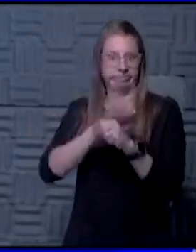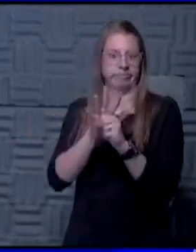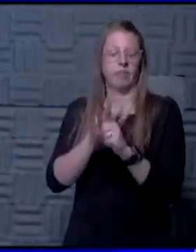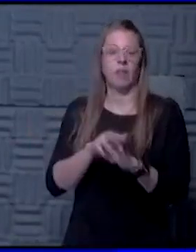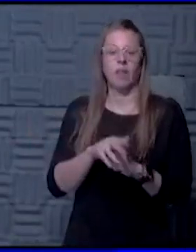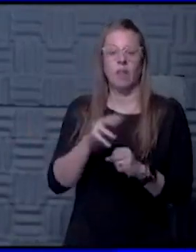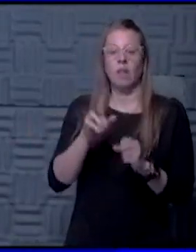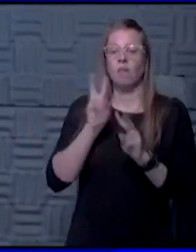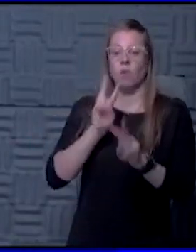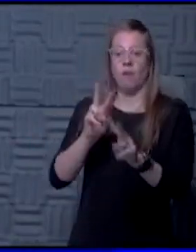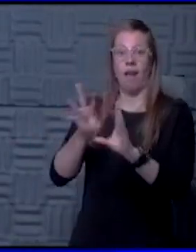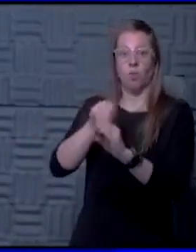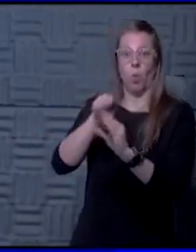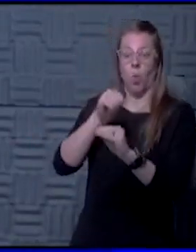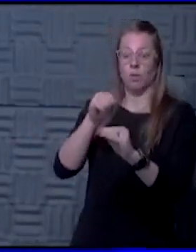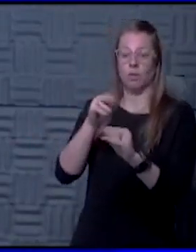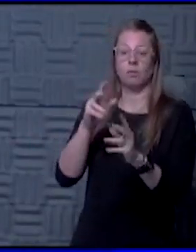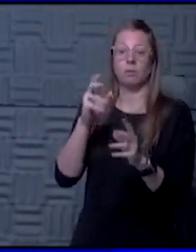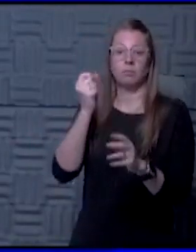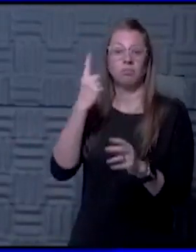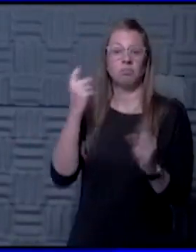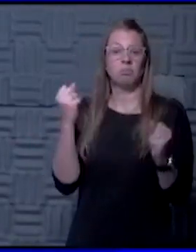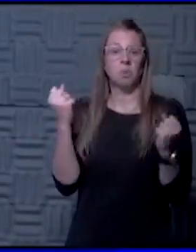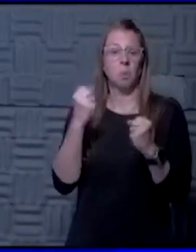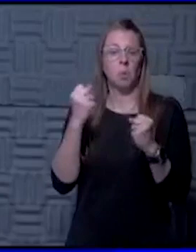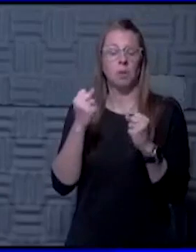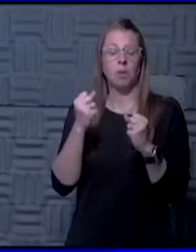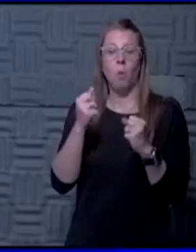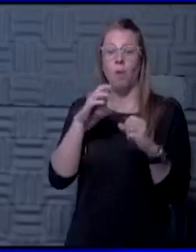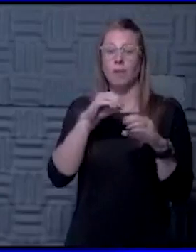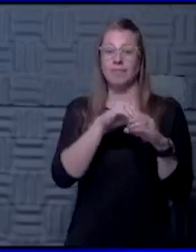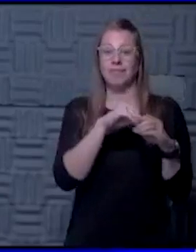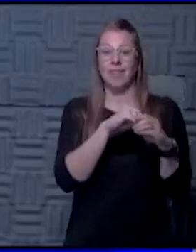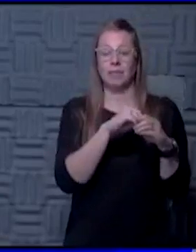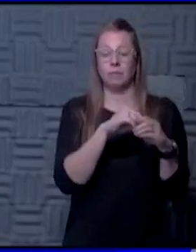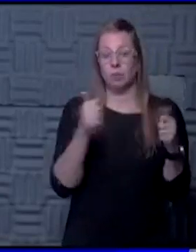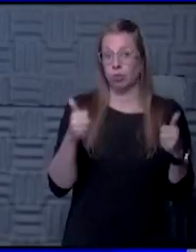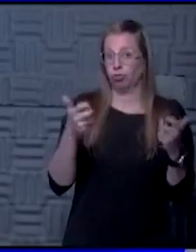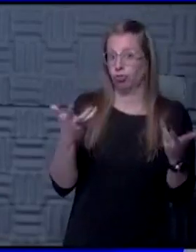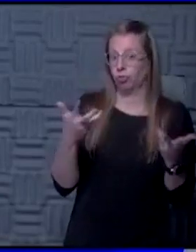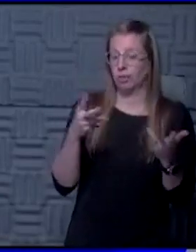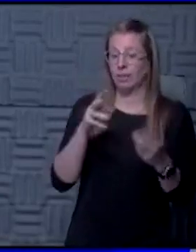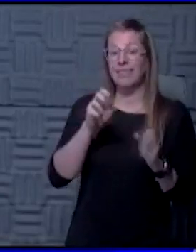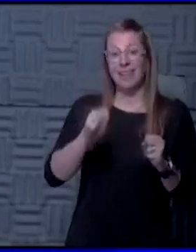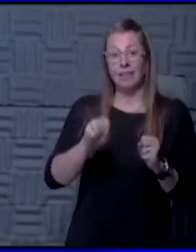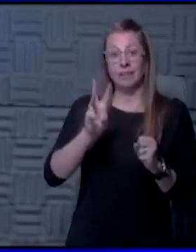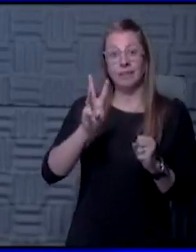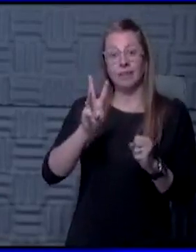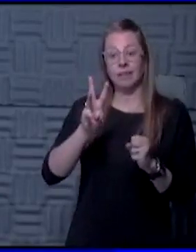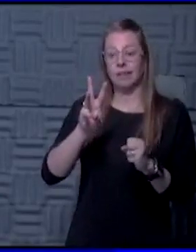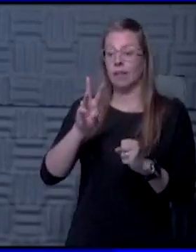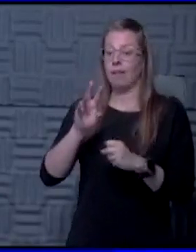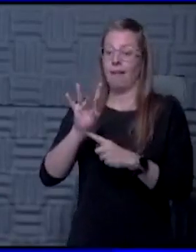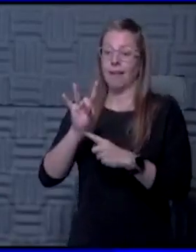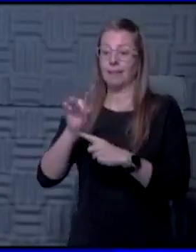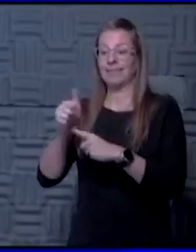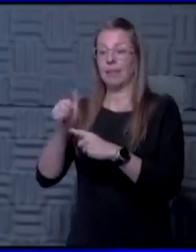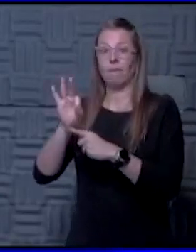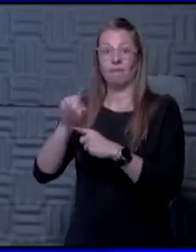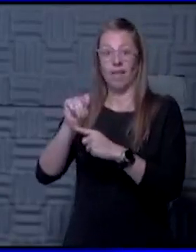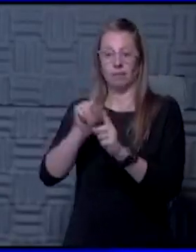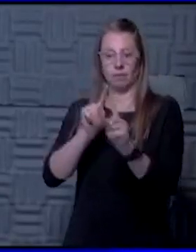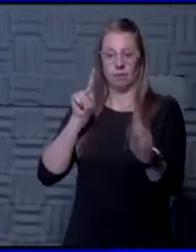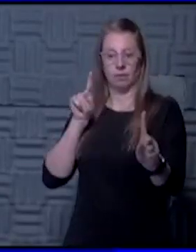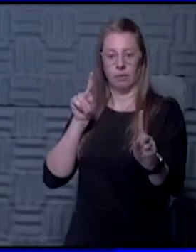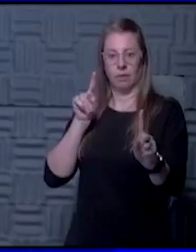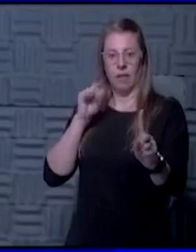lot of it be outdoors? Obviously, it's getting colder now. Will it be indoors? Can you maintain 6, 8, 10 feet of distance if you are inside around people?